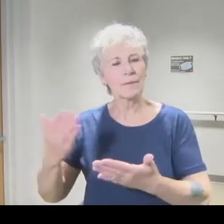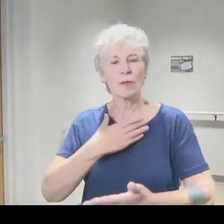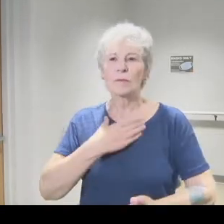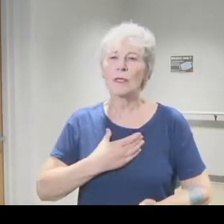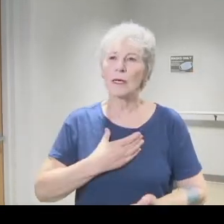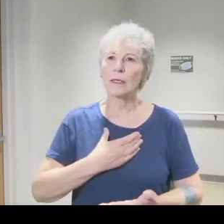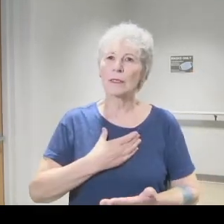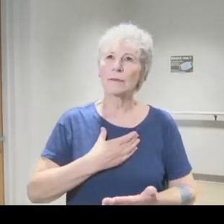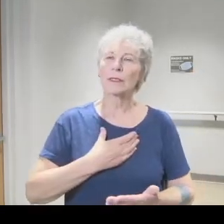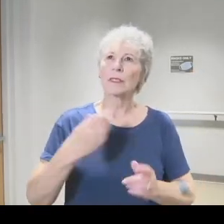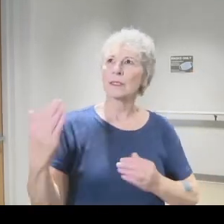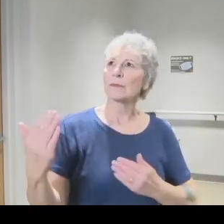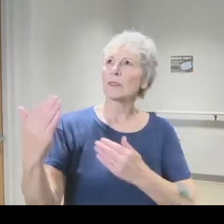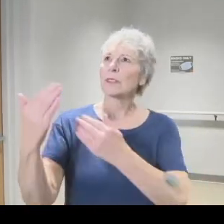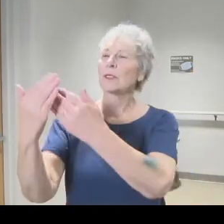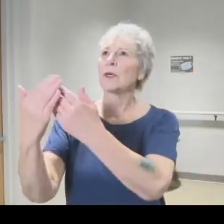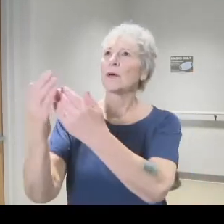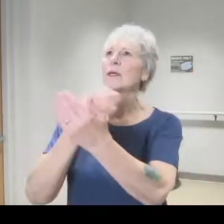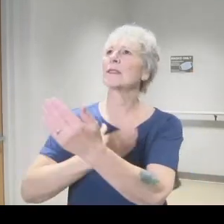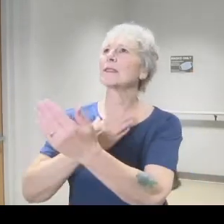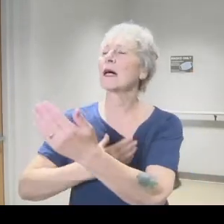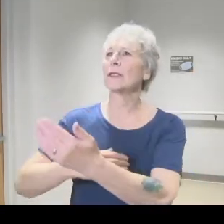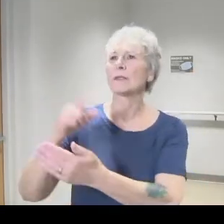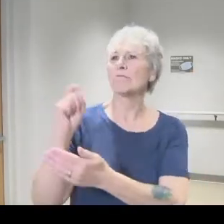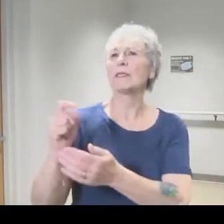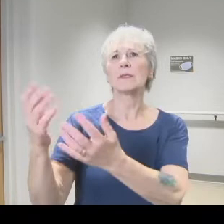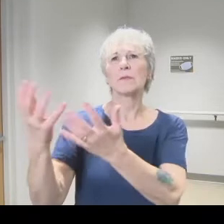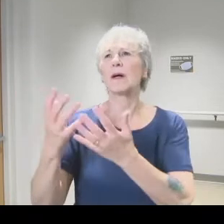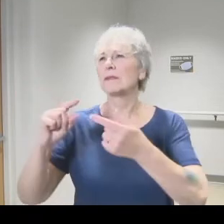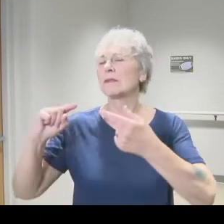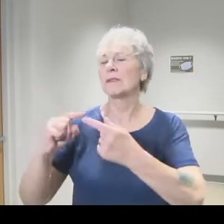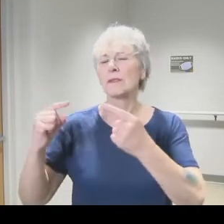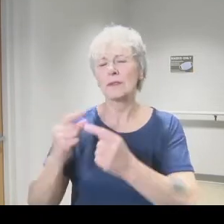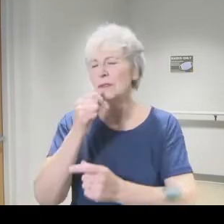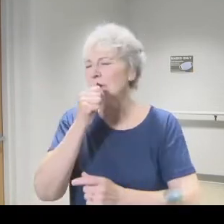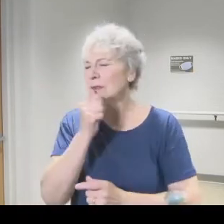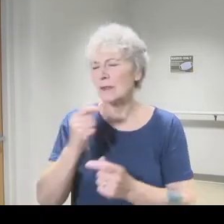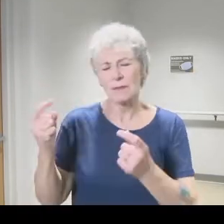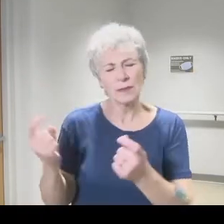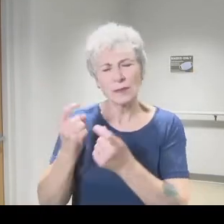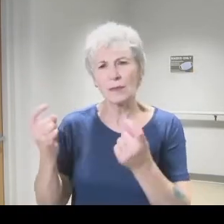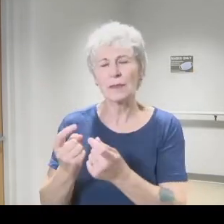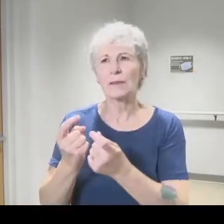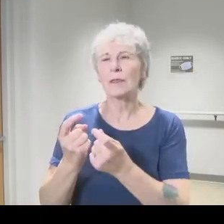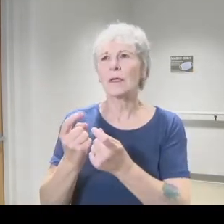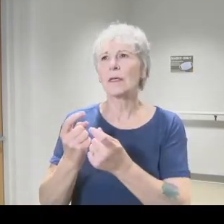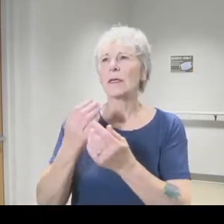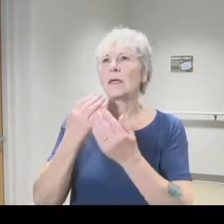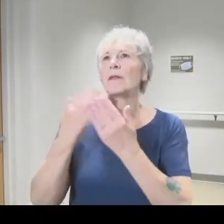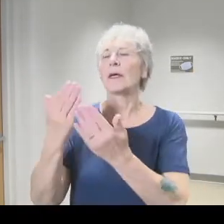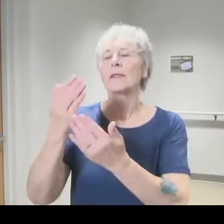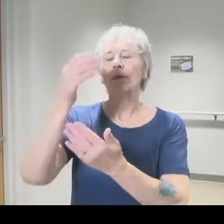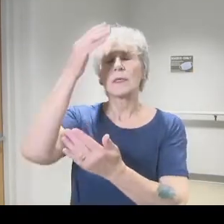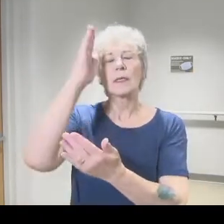us to come to you with our desires and our needs and our wants and our hurts and our sin. God, thank you for being a